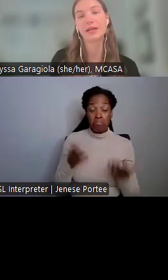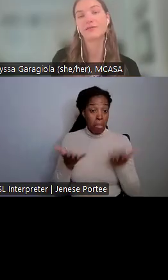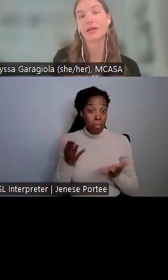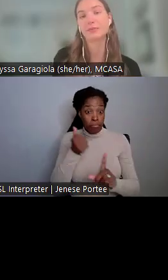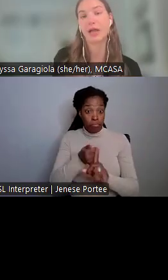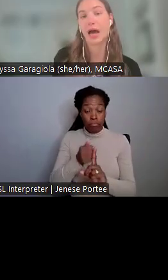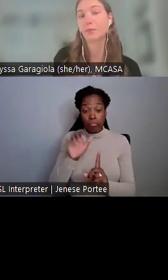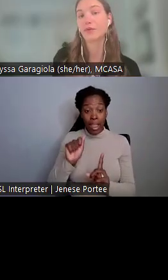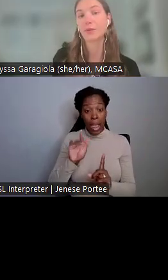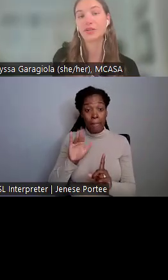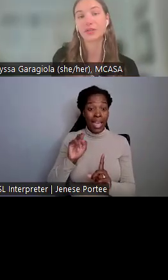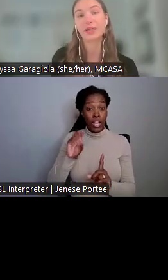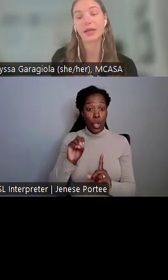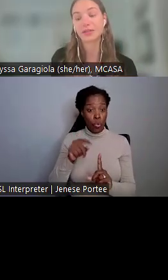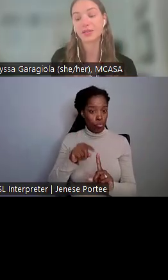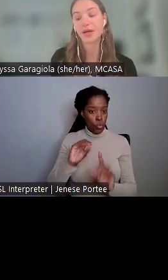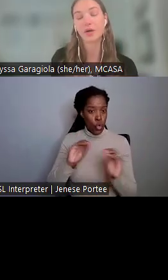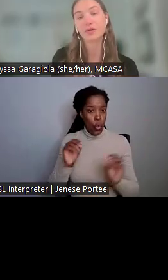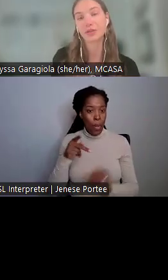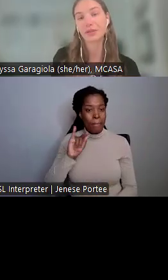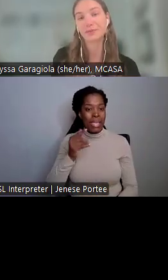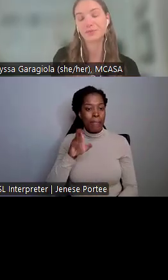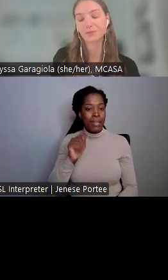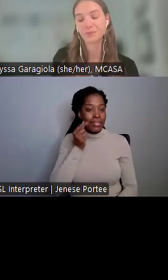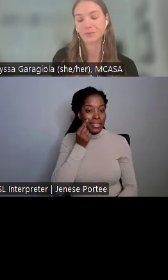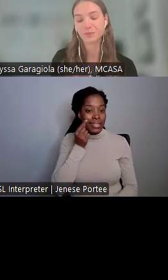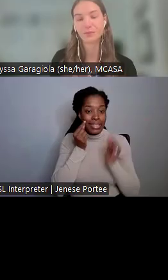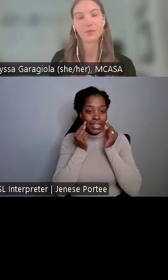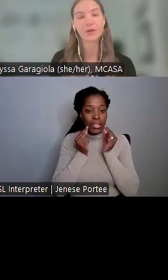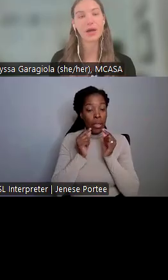but identify as black both racially and culturally.